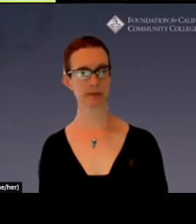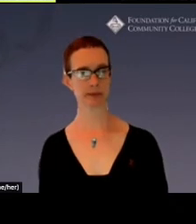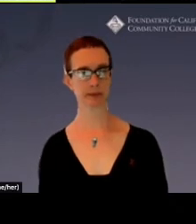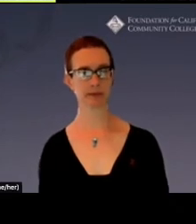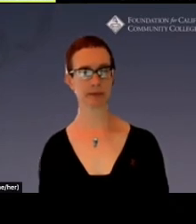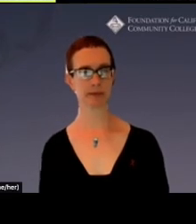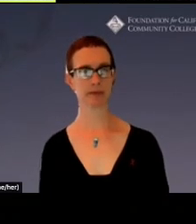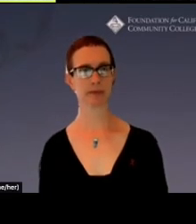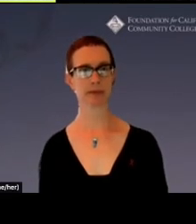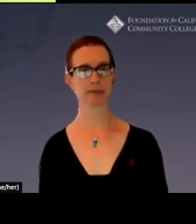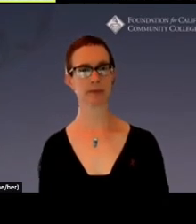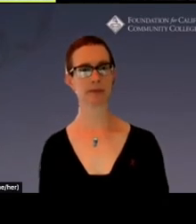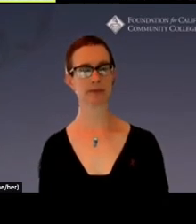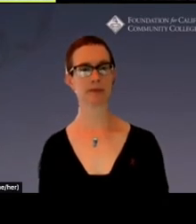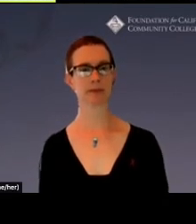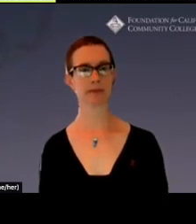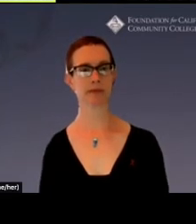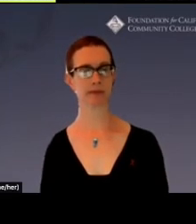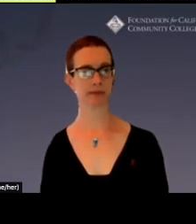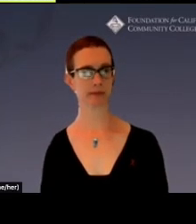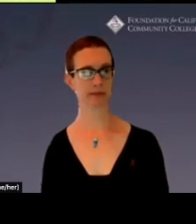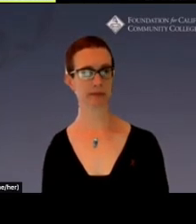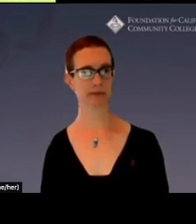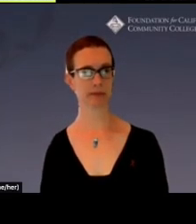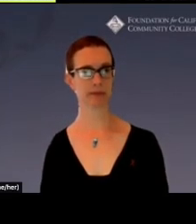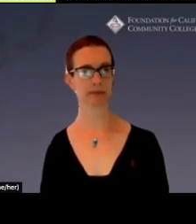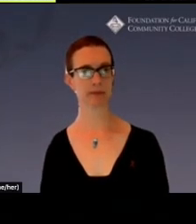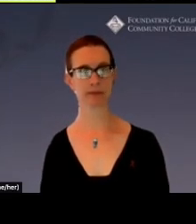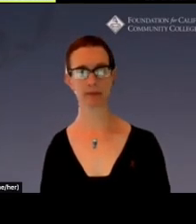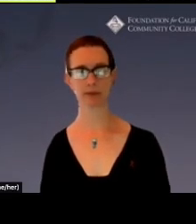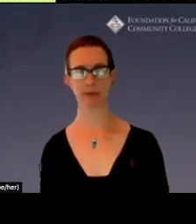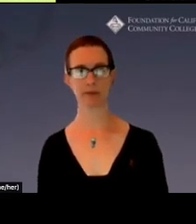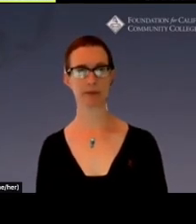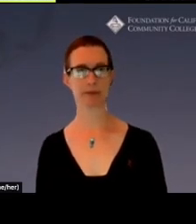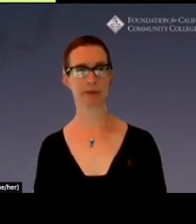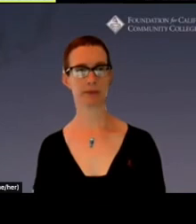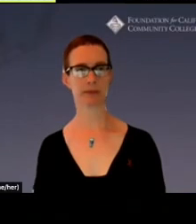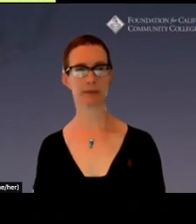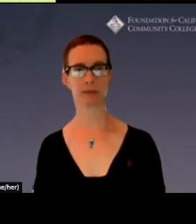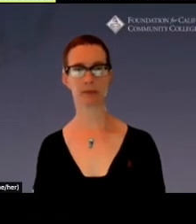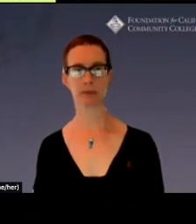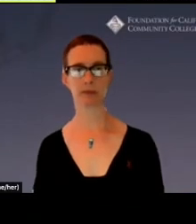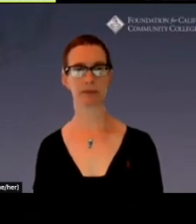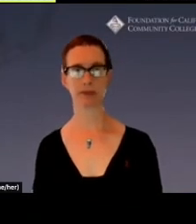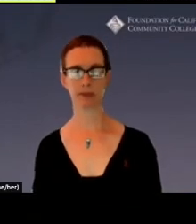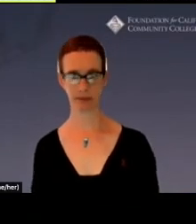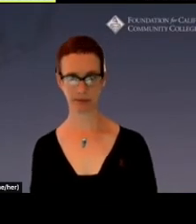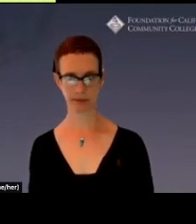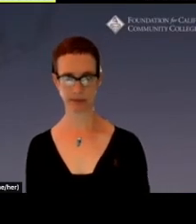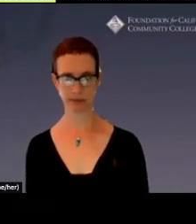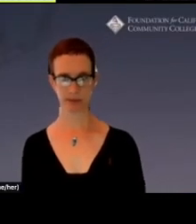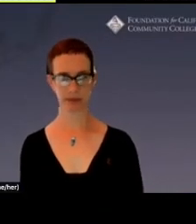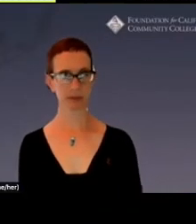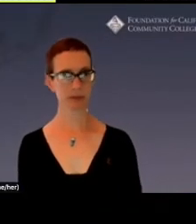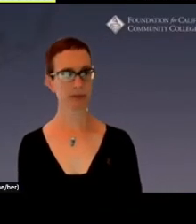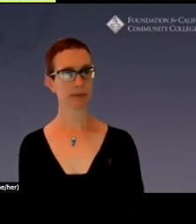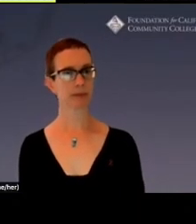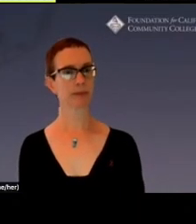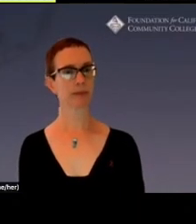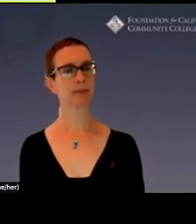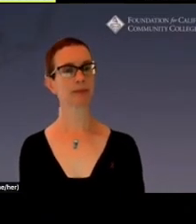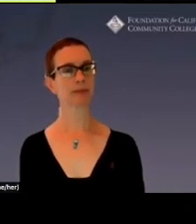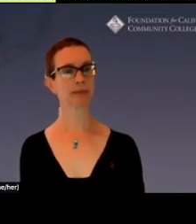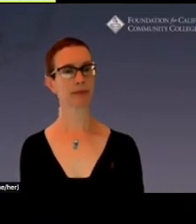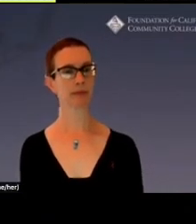wants to participate, we are definitely working towards creating an option for participants to have that access. So we do